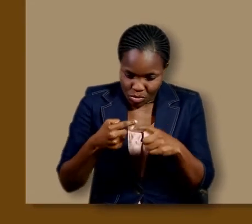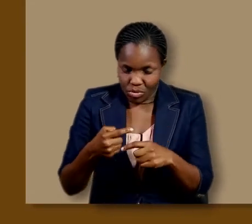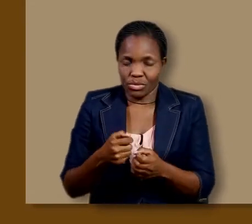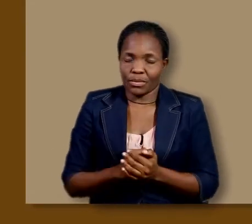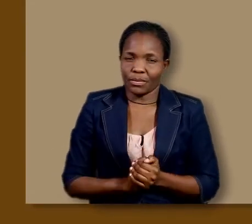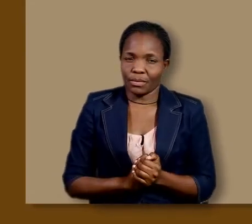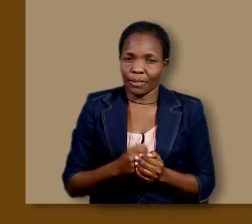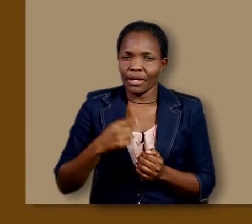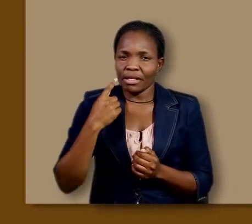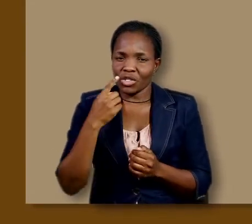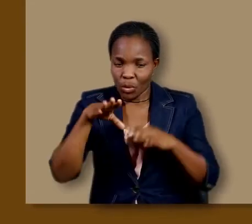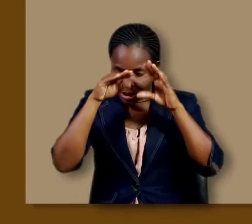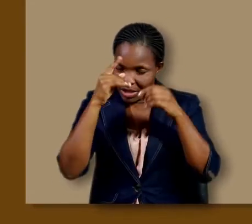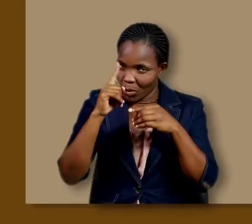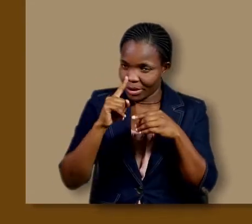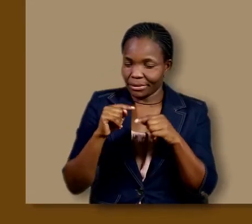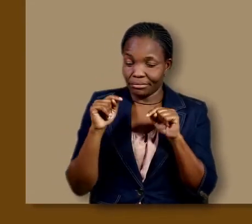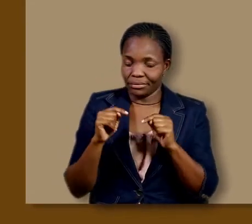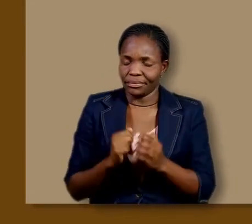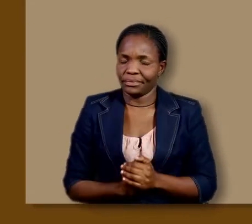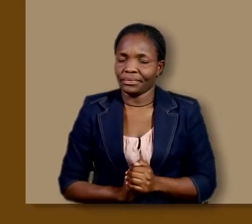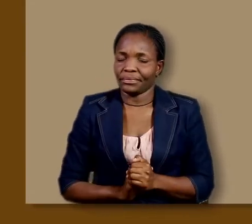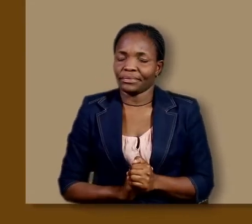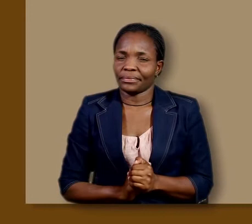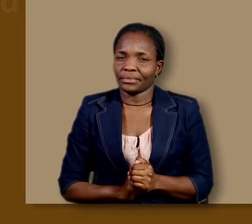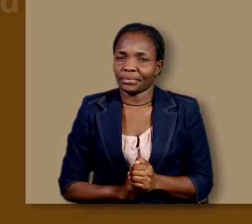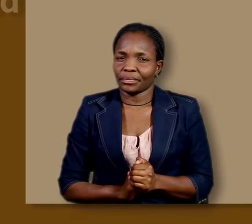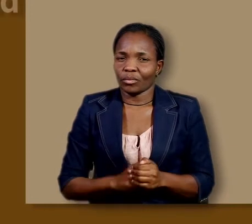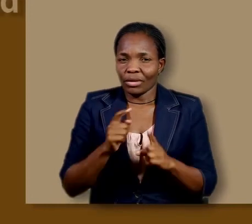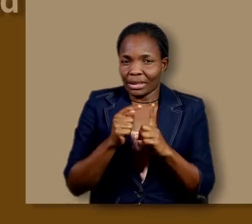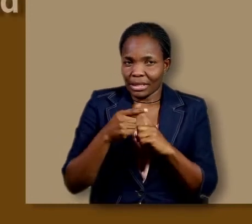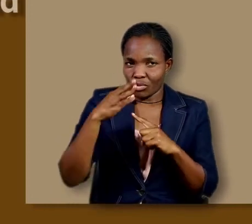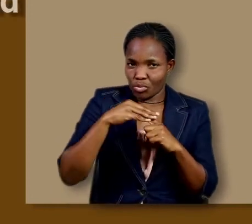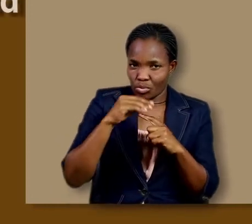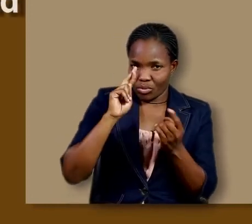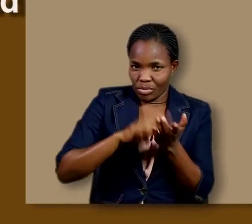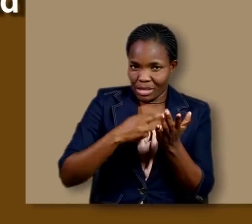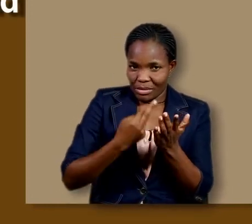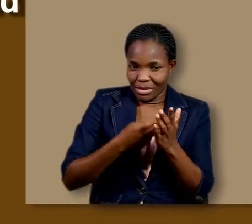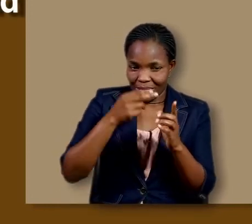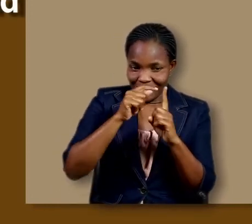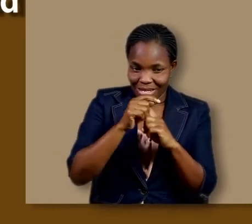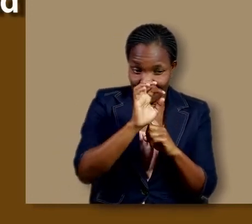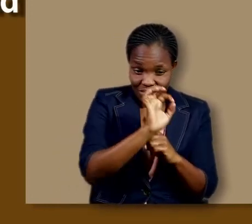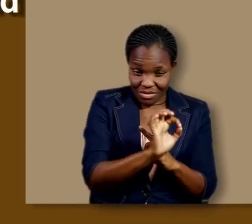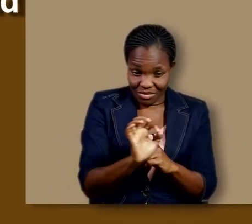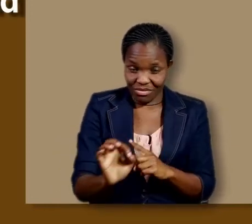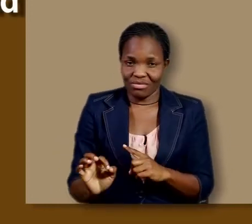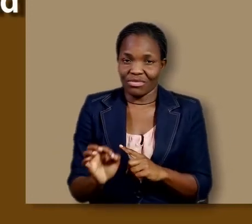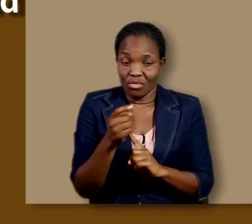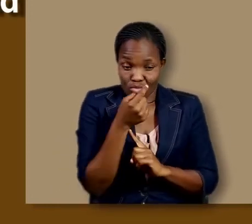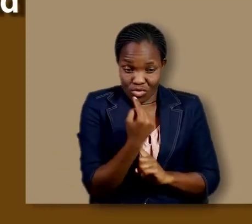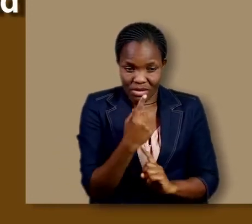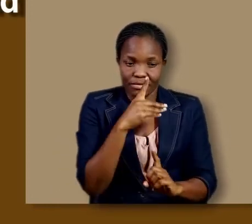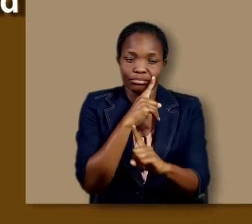chiefs represent their tribe or ethnic group in a form of self-government. Monarchies are countries with a king or queen as head of state,